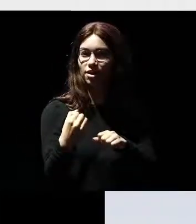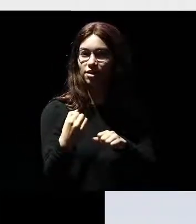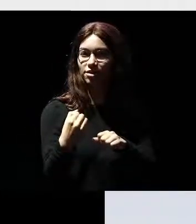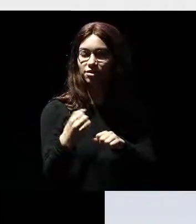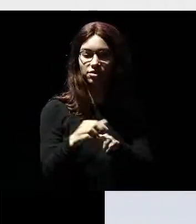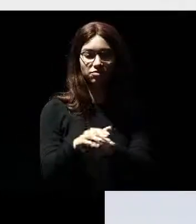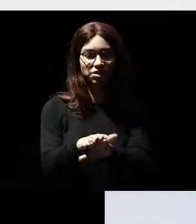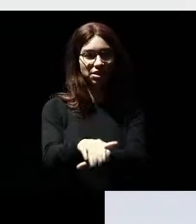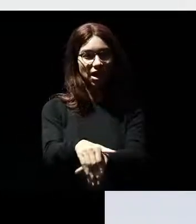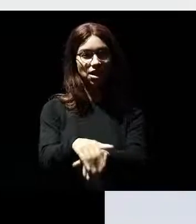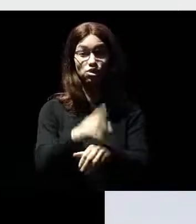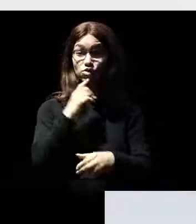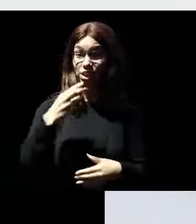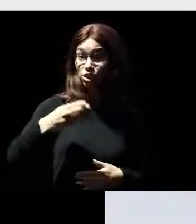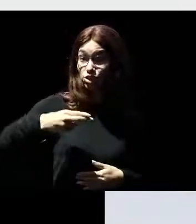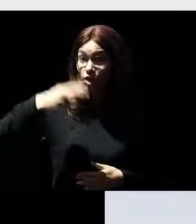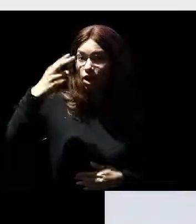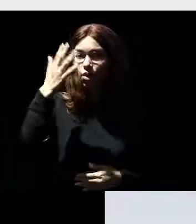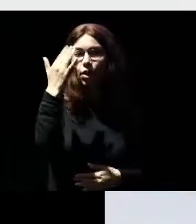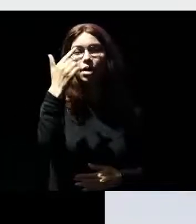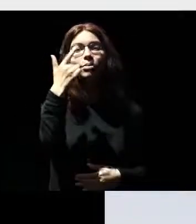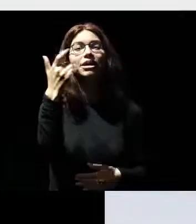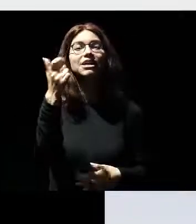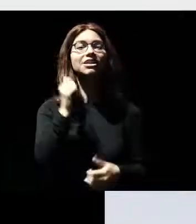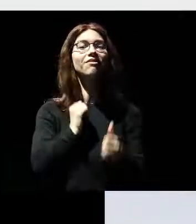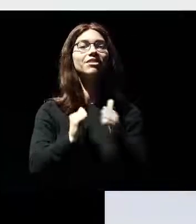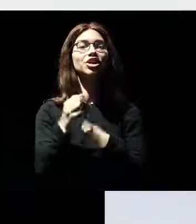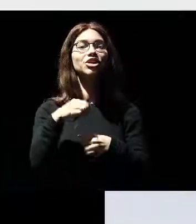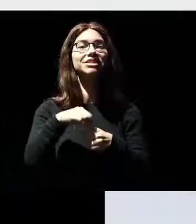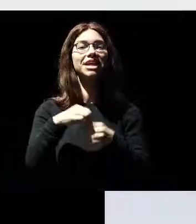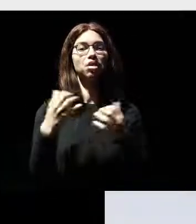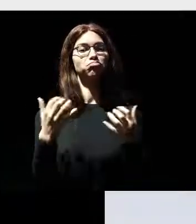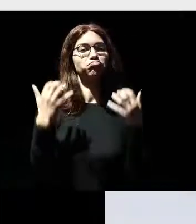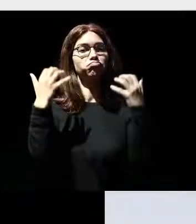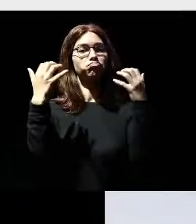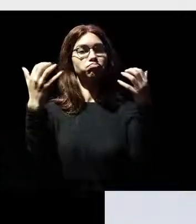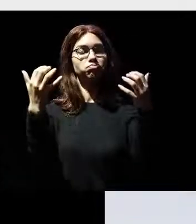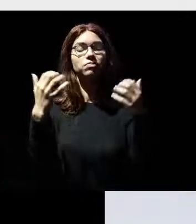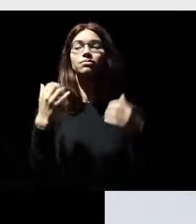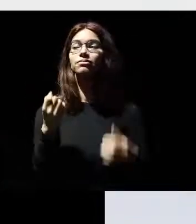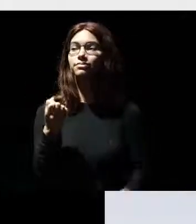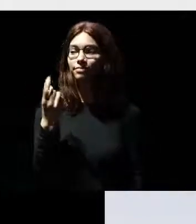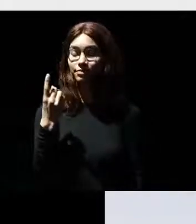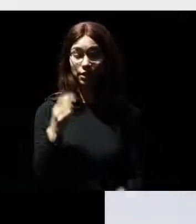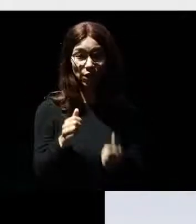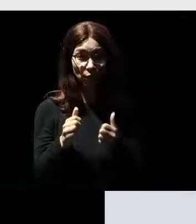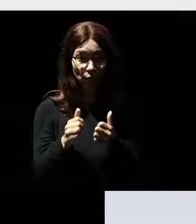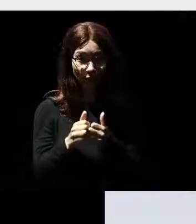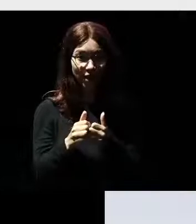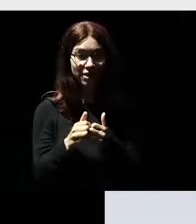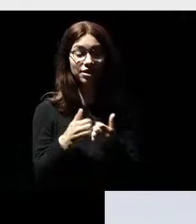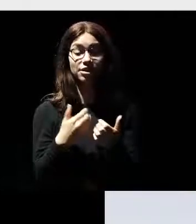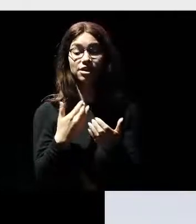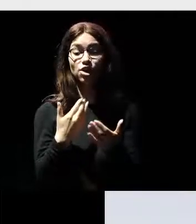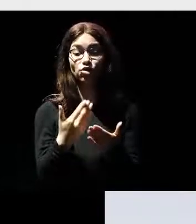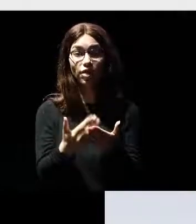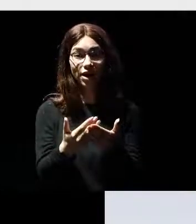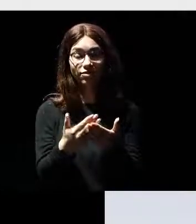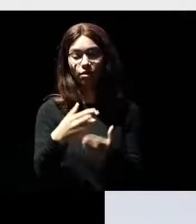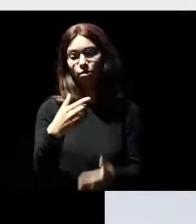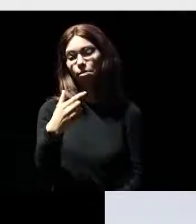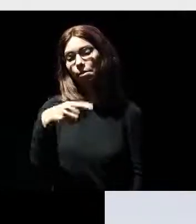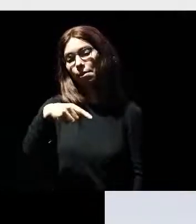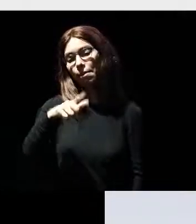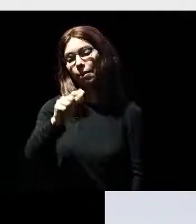It's a very tall building because of the theater inside of it, with a arrivals plaza